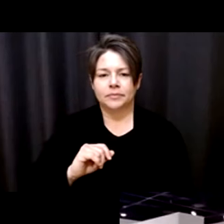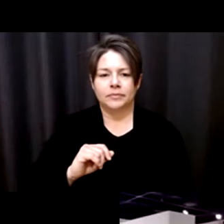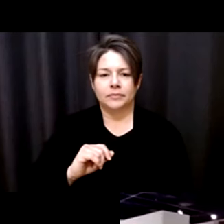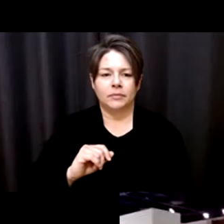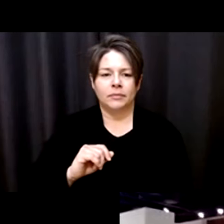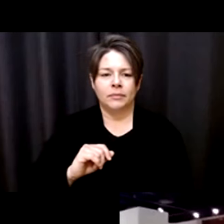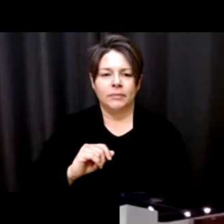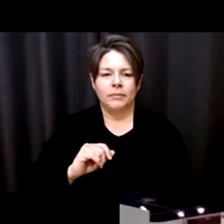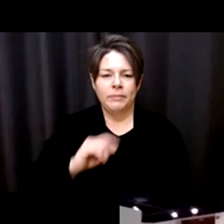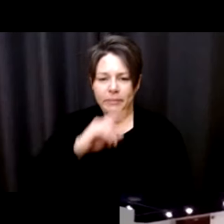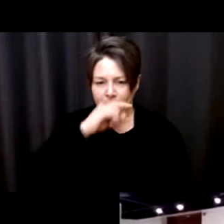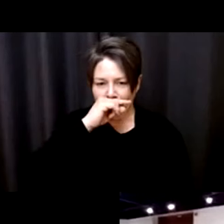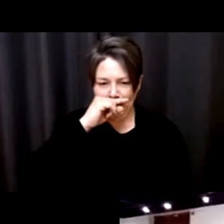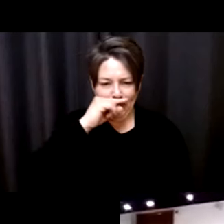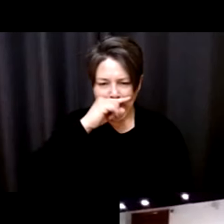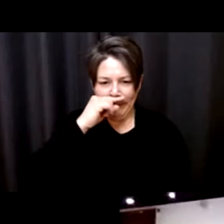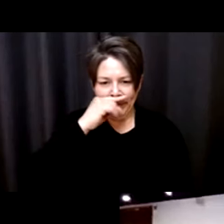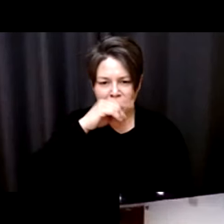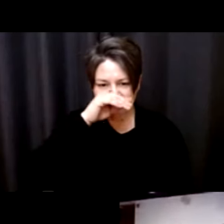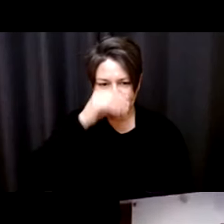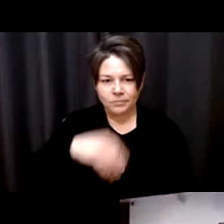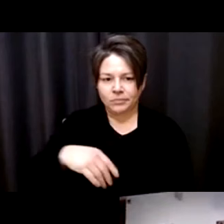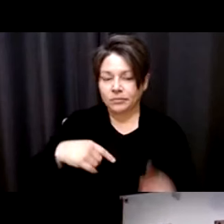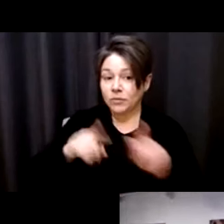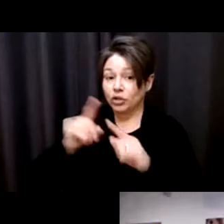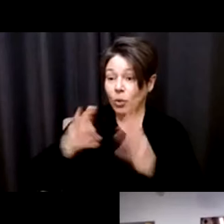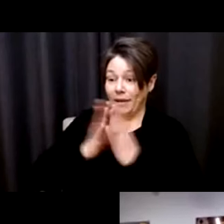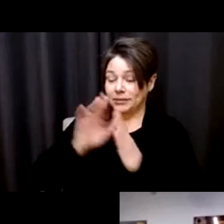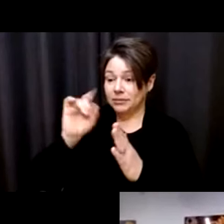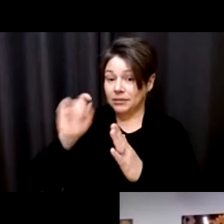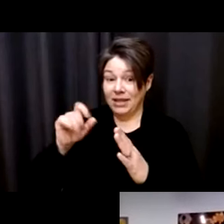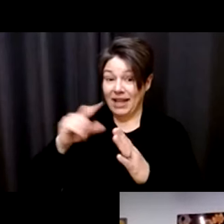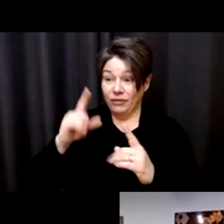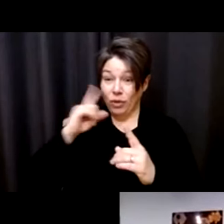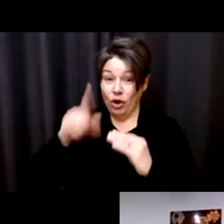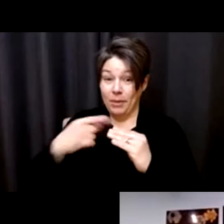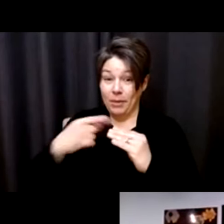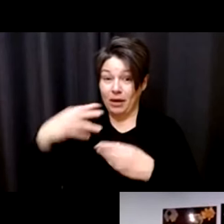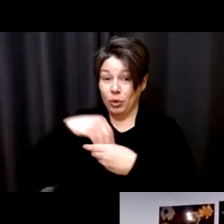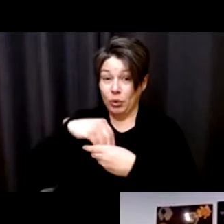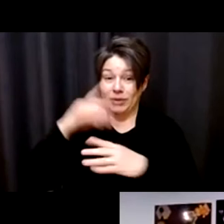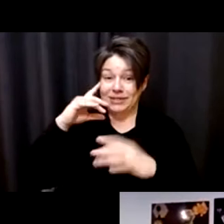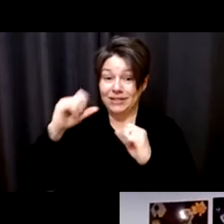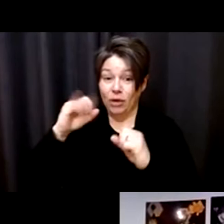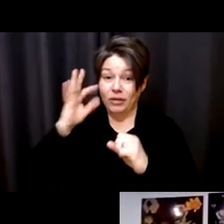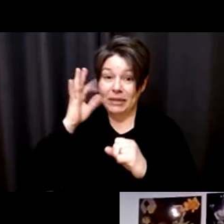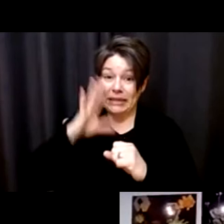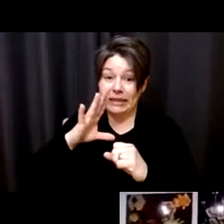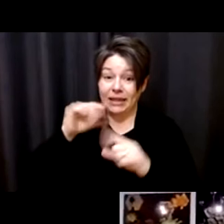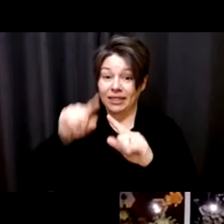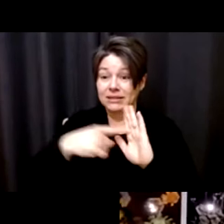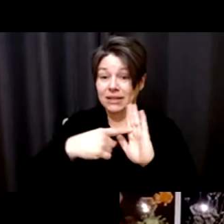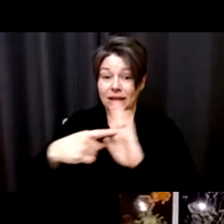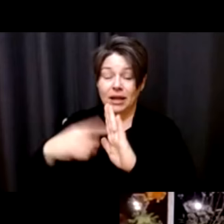And he was also asking, have you ever thought about incorporating the sound of bees in this exhibition, almost as a kind